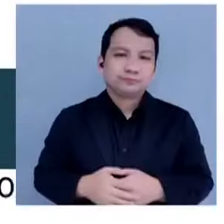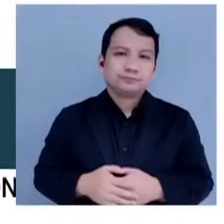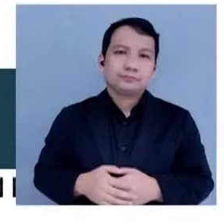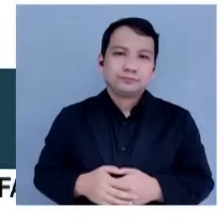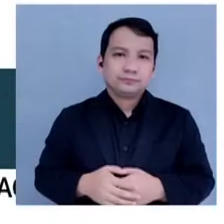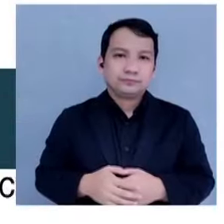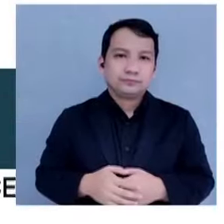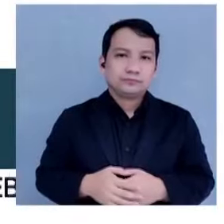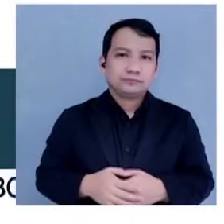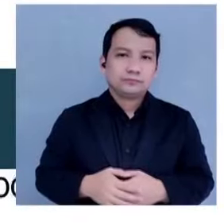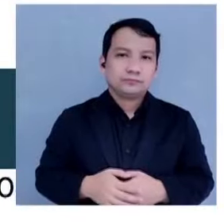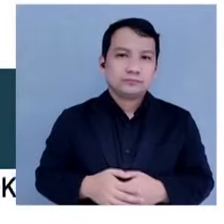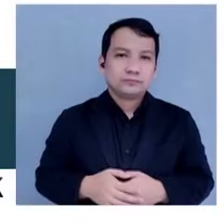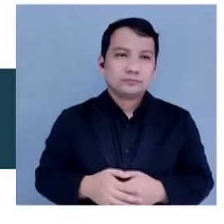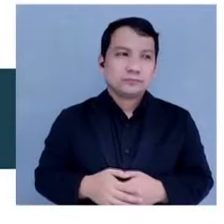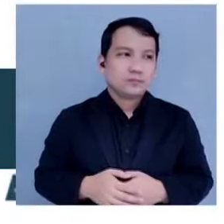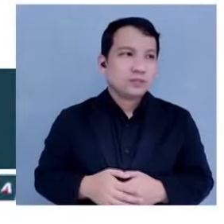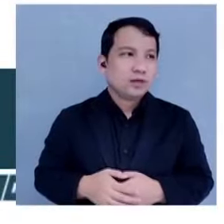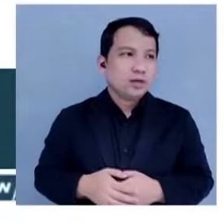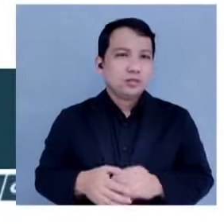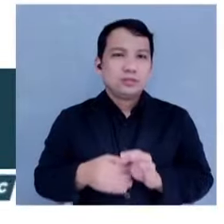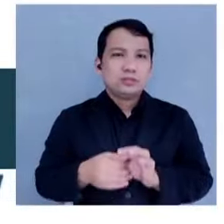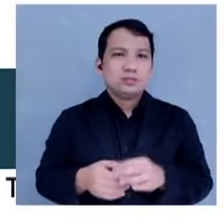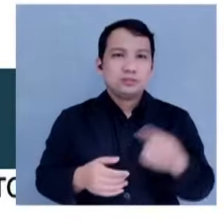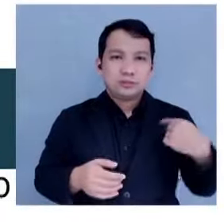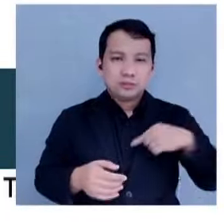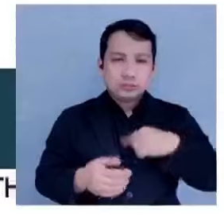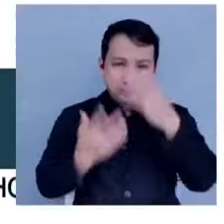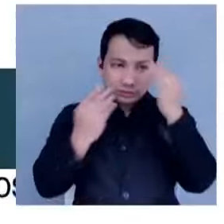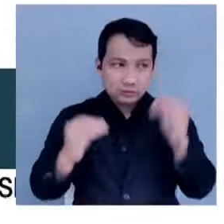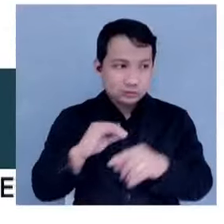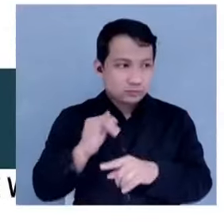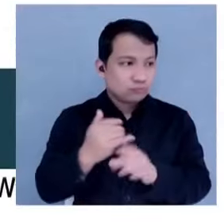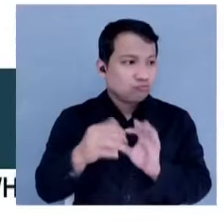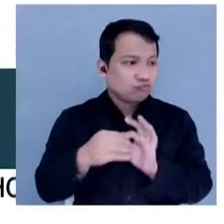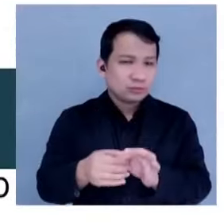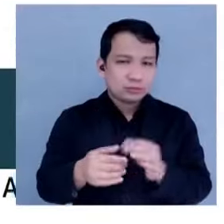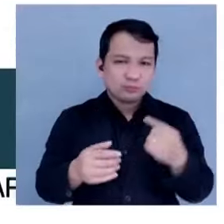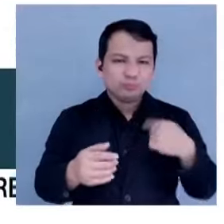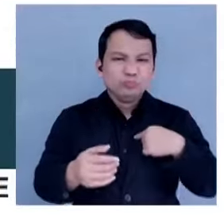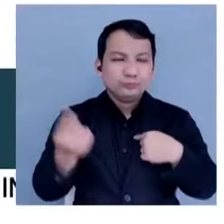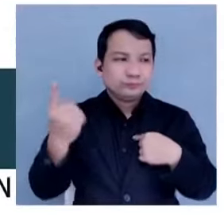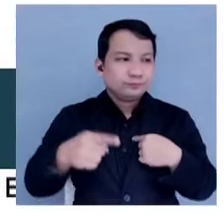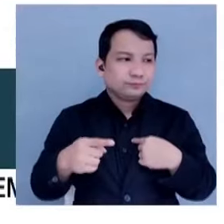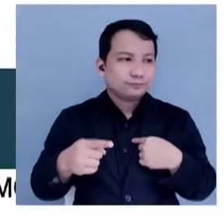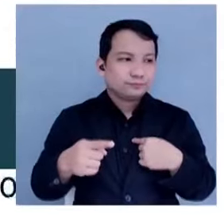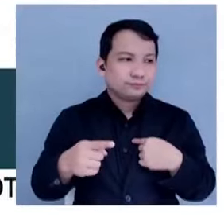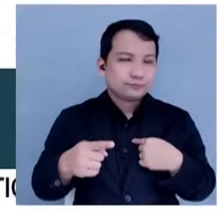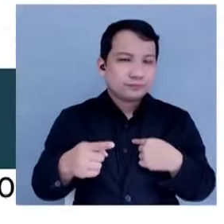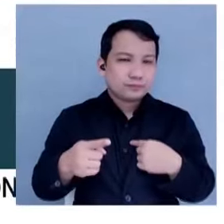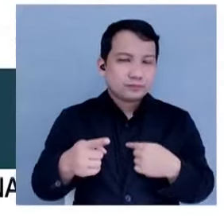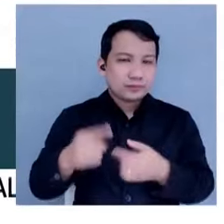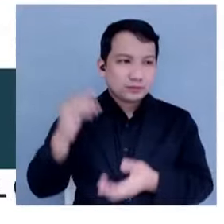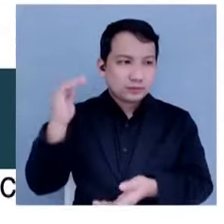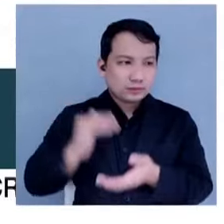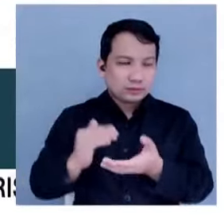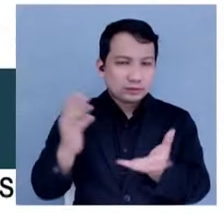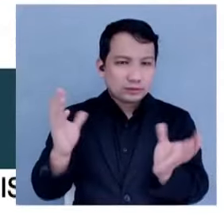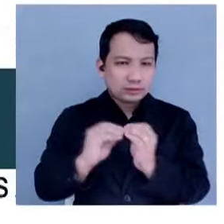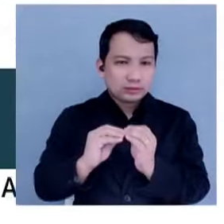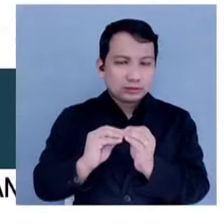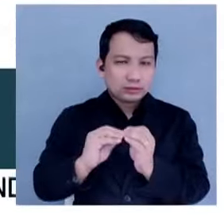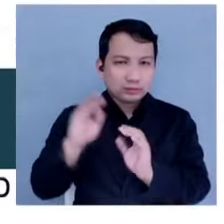I think what we haven't seen here in the July print yet is the impact of the reduction of import tariffs